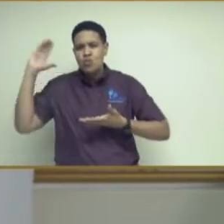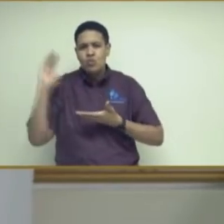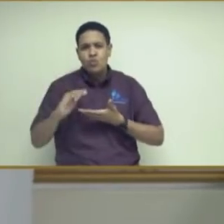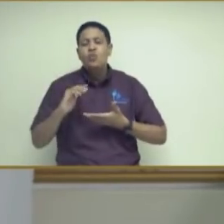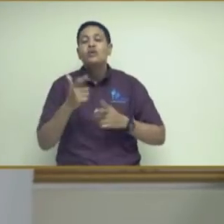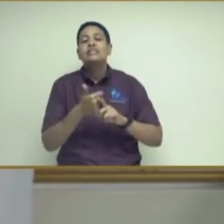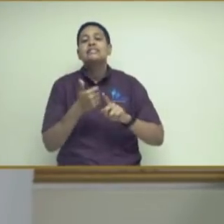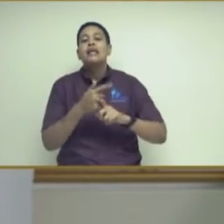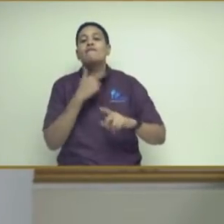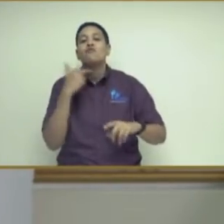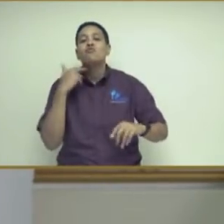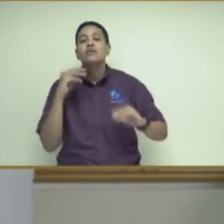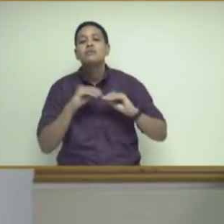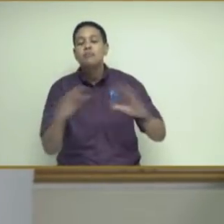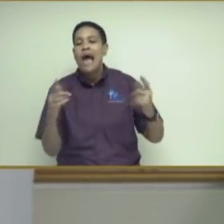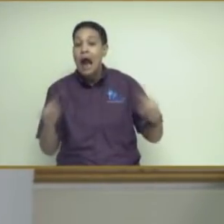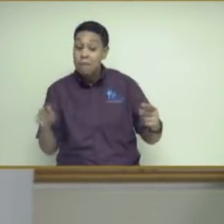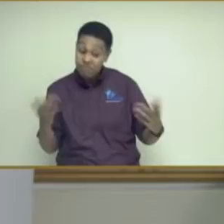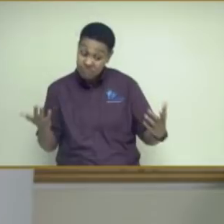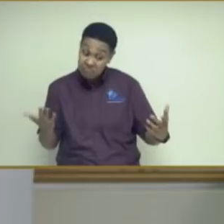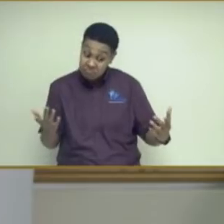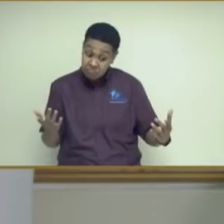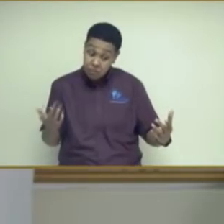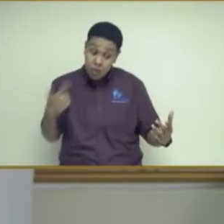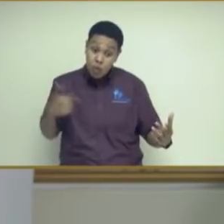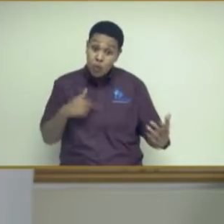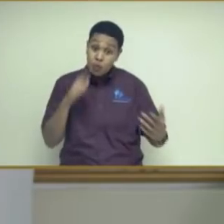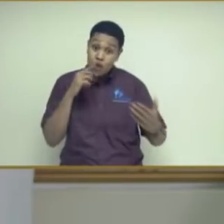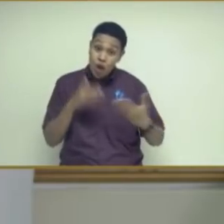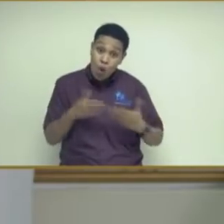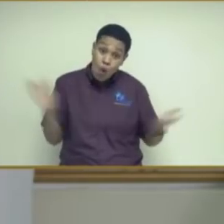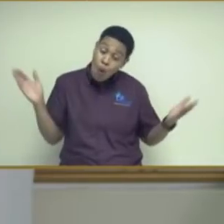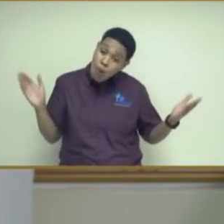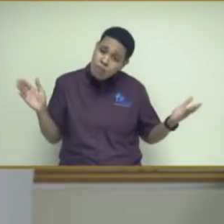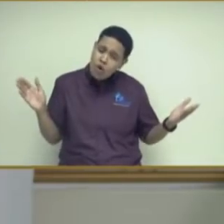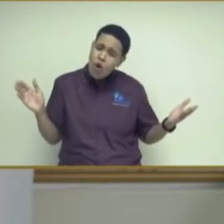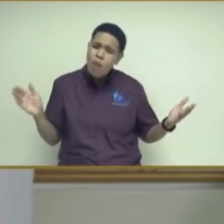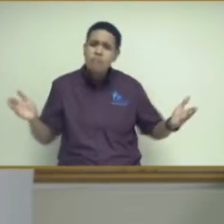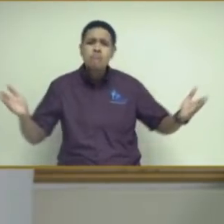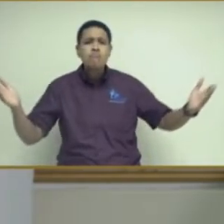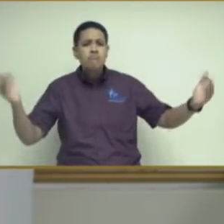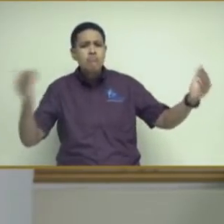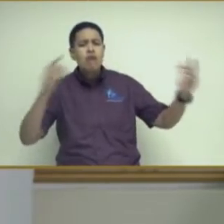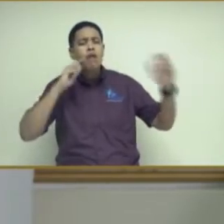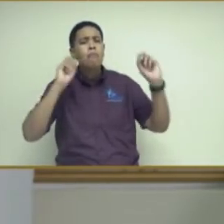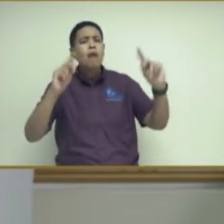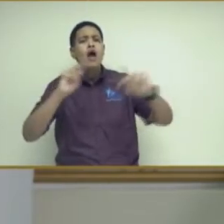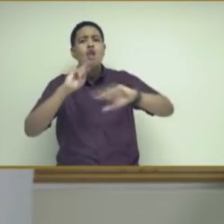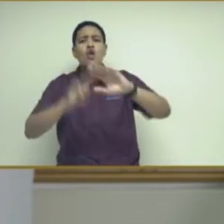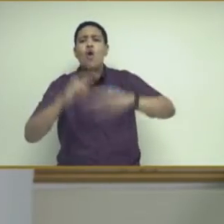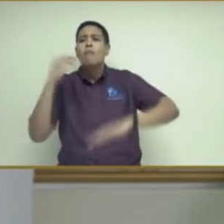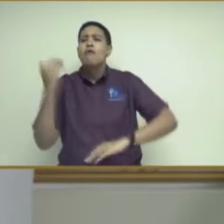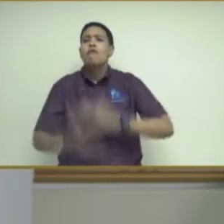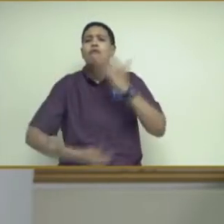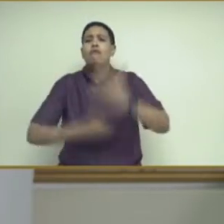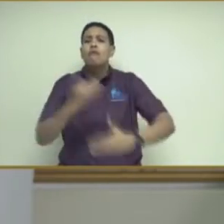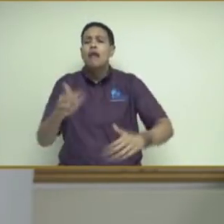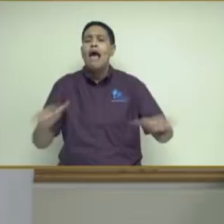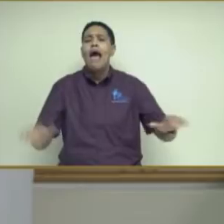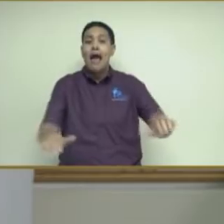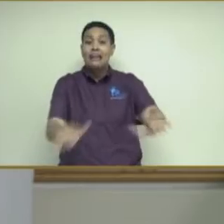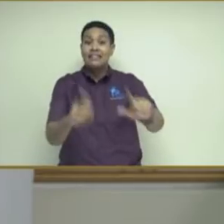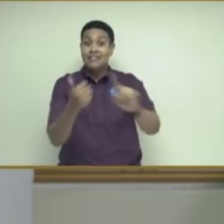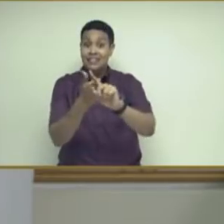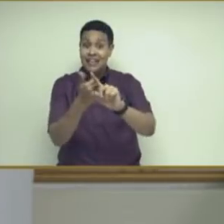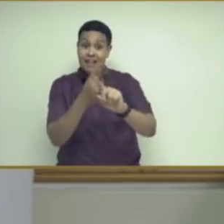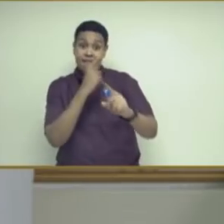as possible the risks. And to the extent that we open up and restore normal activity, and